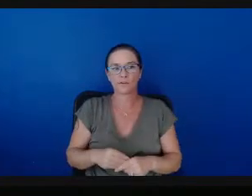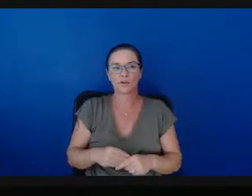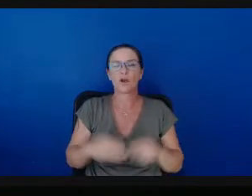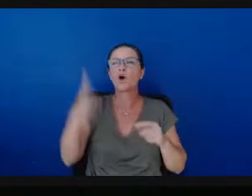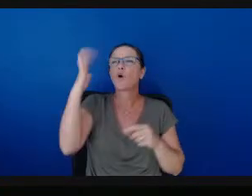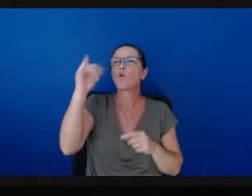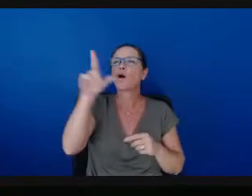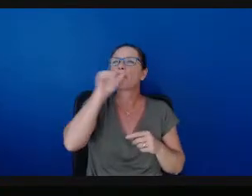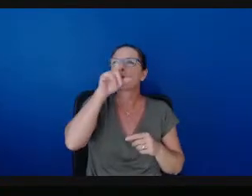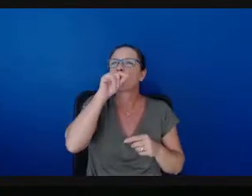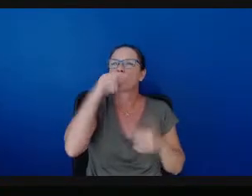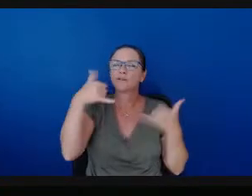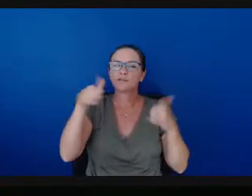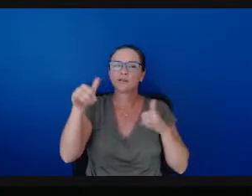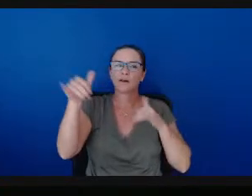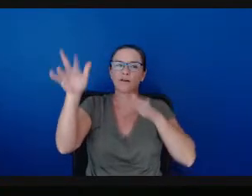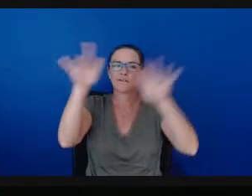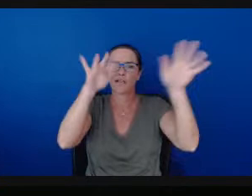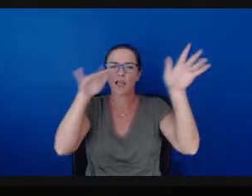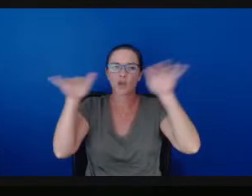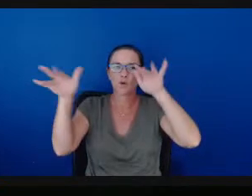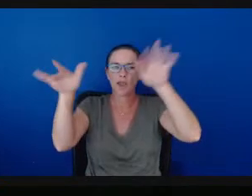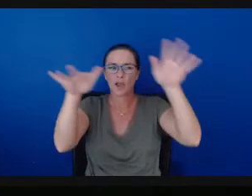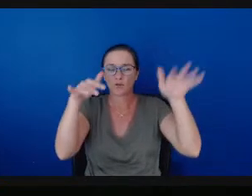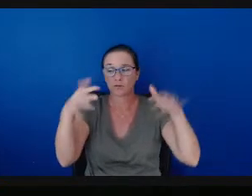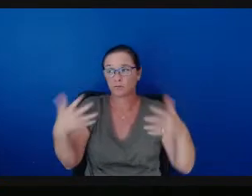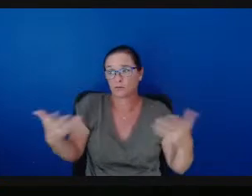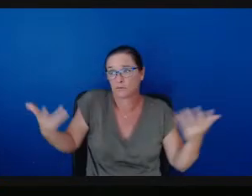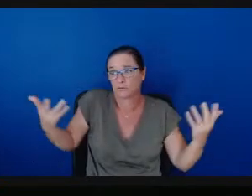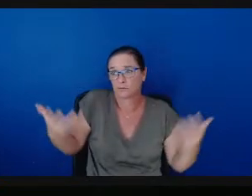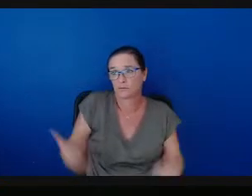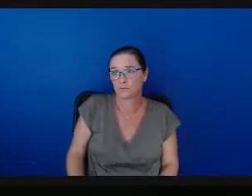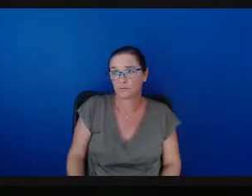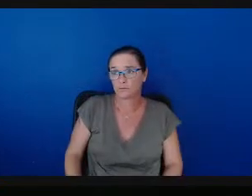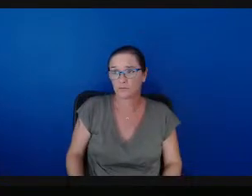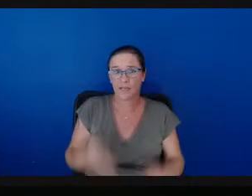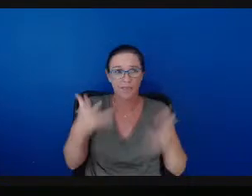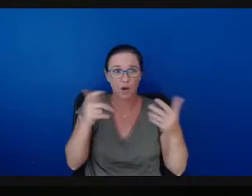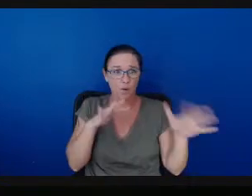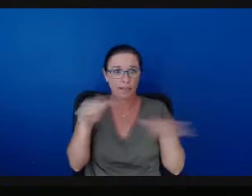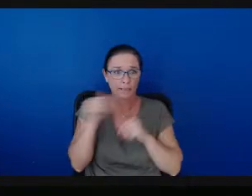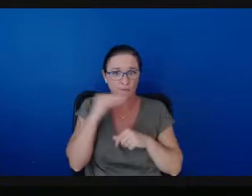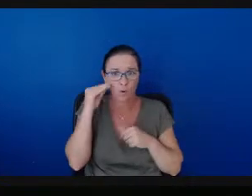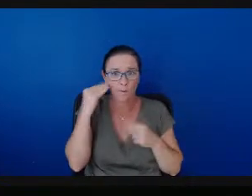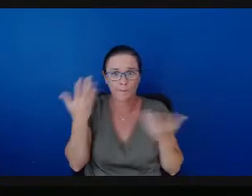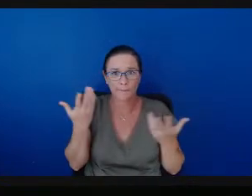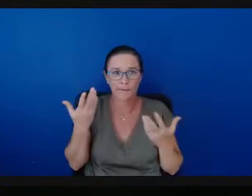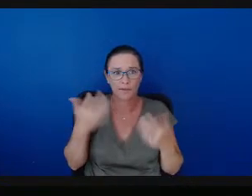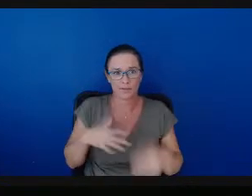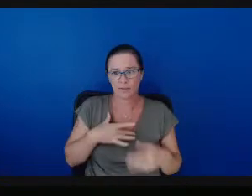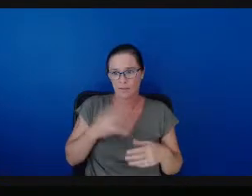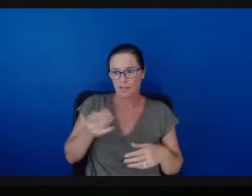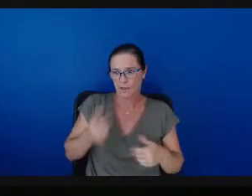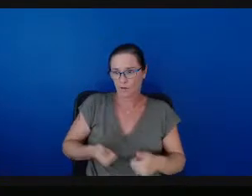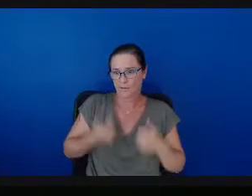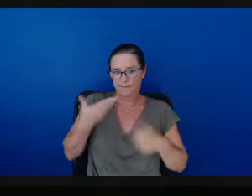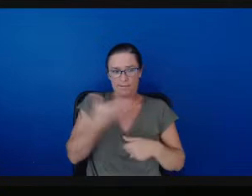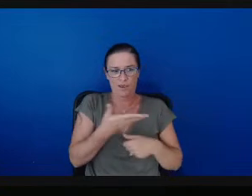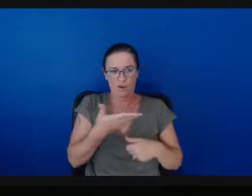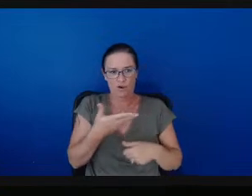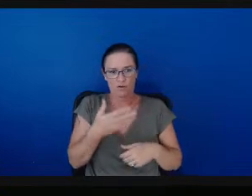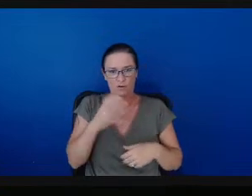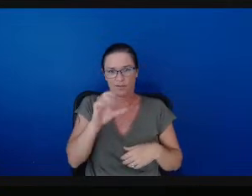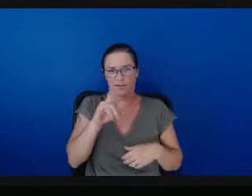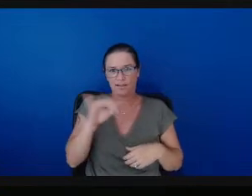eruption? Your guess is as good as mine on that. They really don't want to leave home. They like to live in the cliffs,